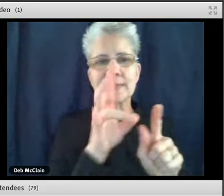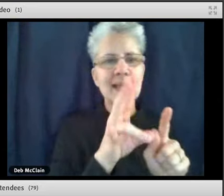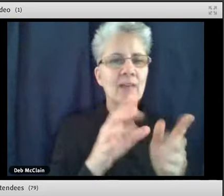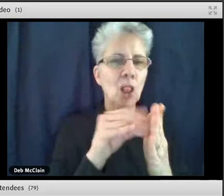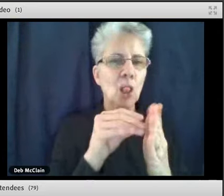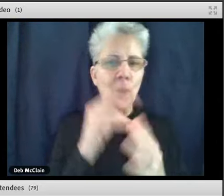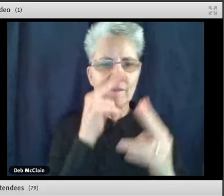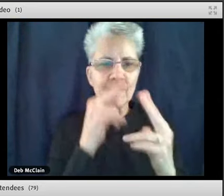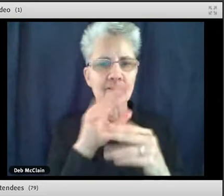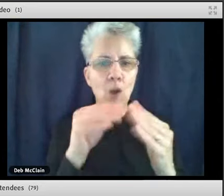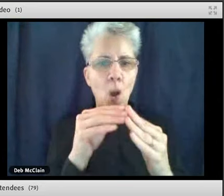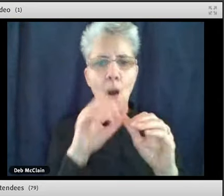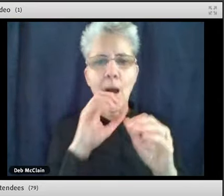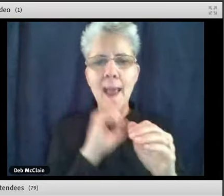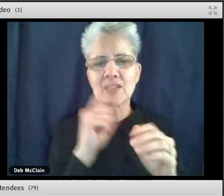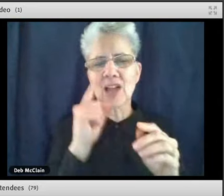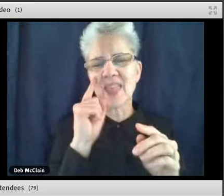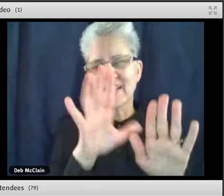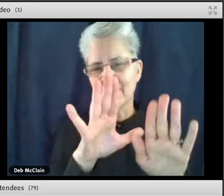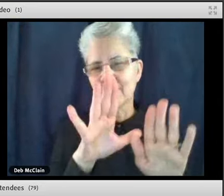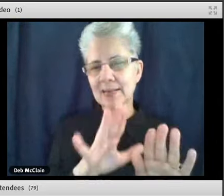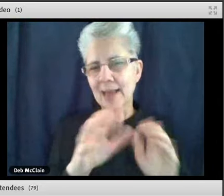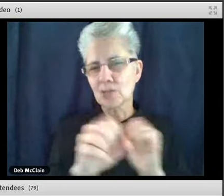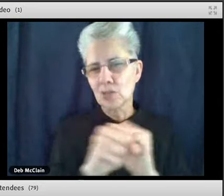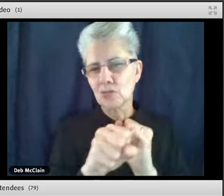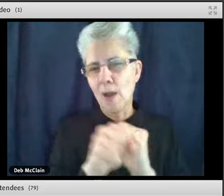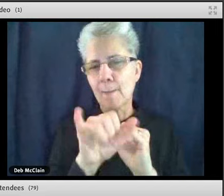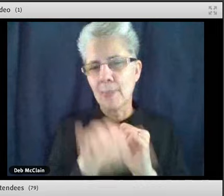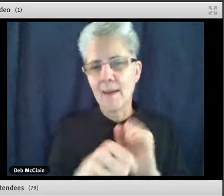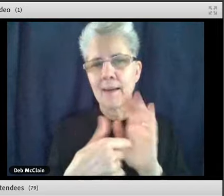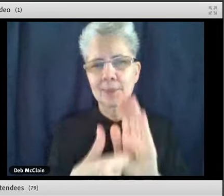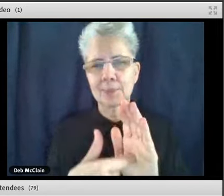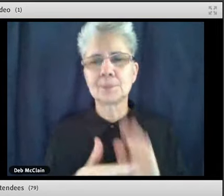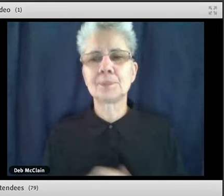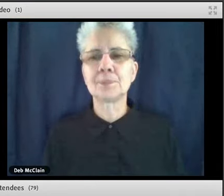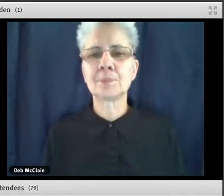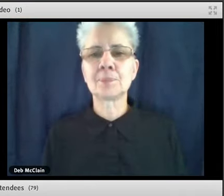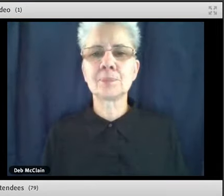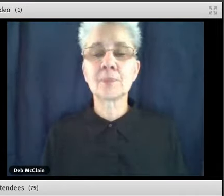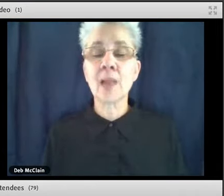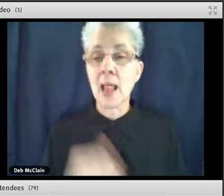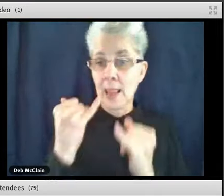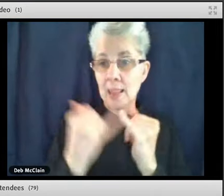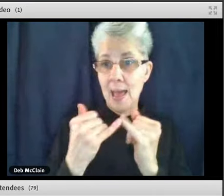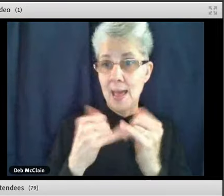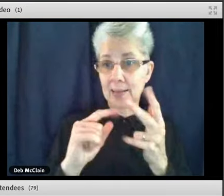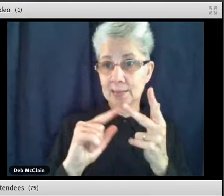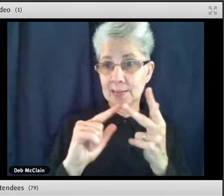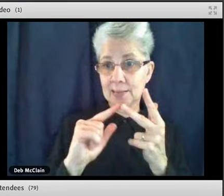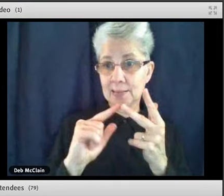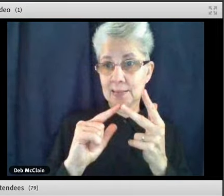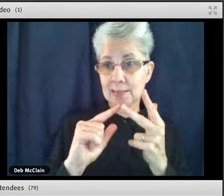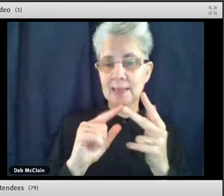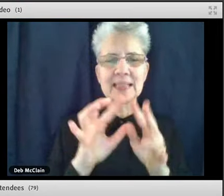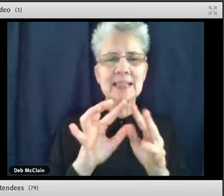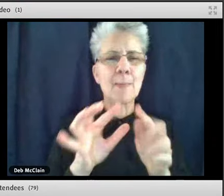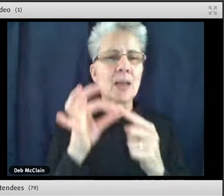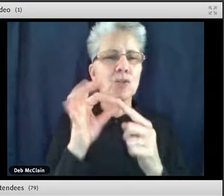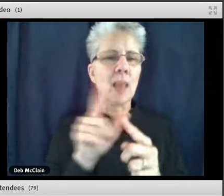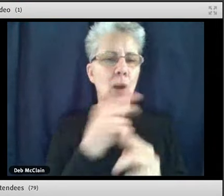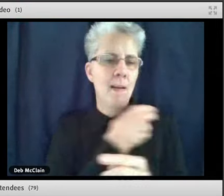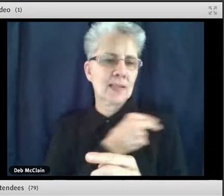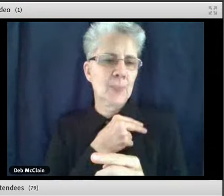may be closed, but our services, our fun is still here. Okay, I'm going to stop sharing my screen, and I just want to show